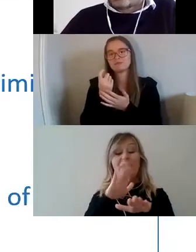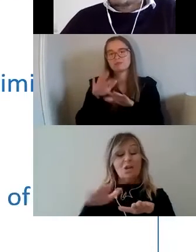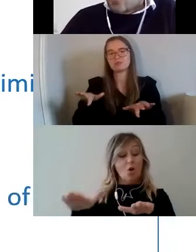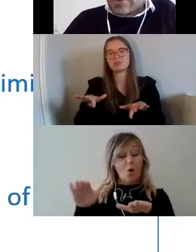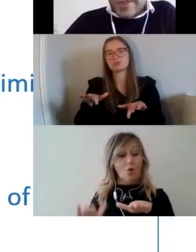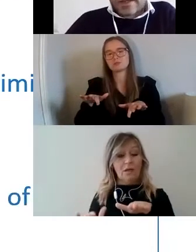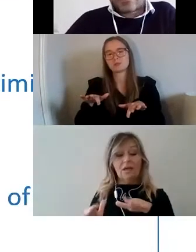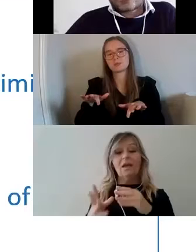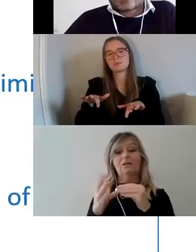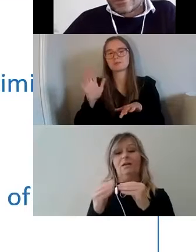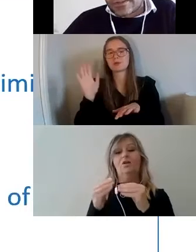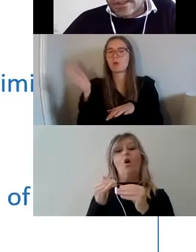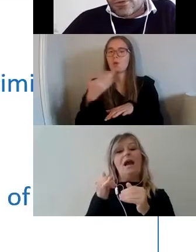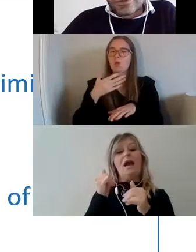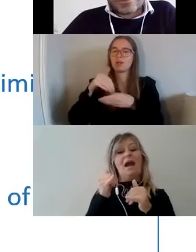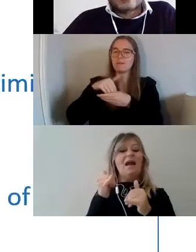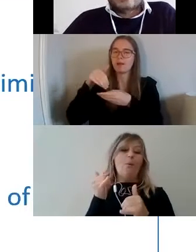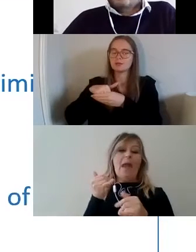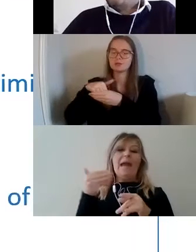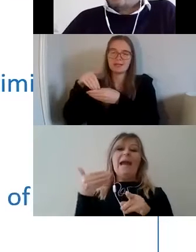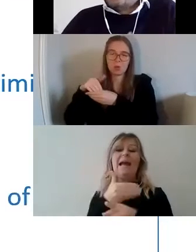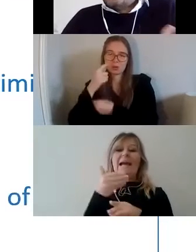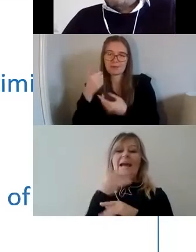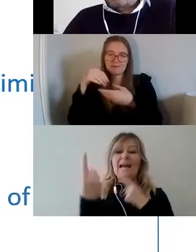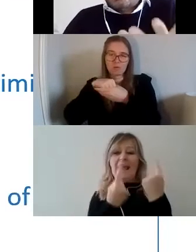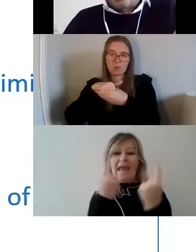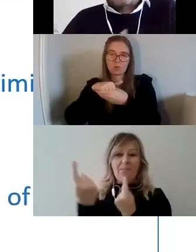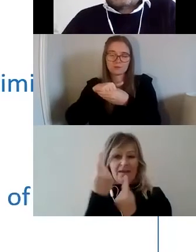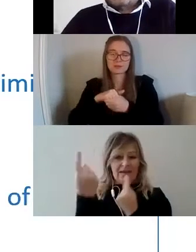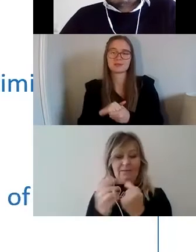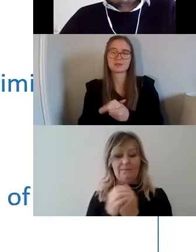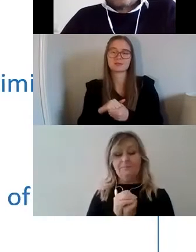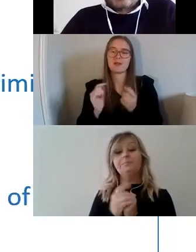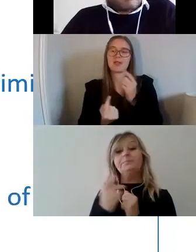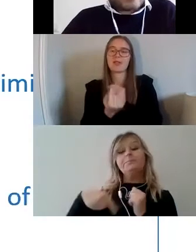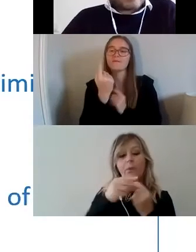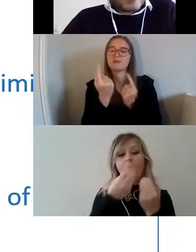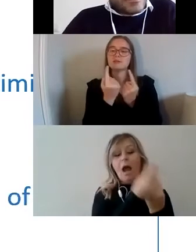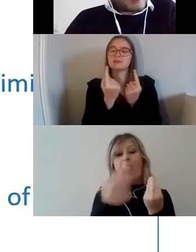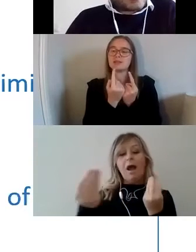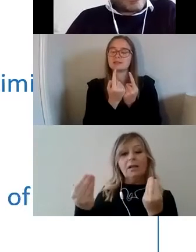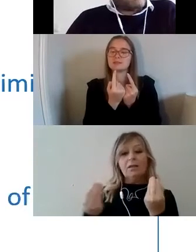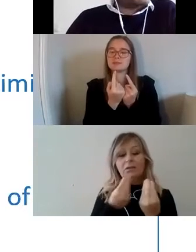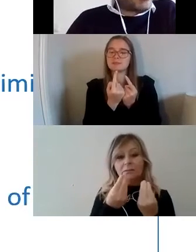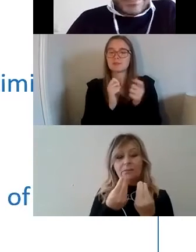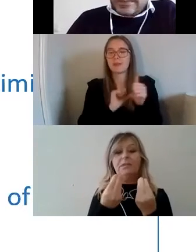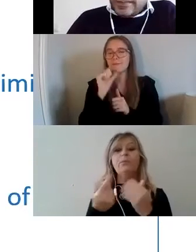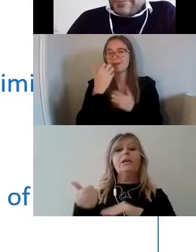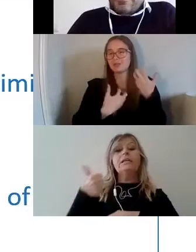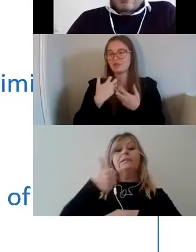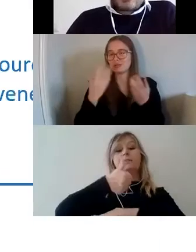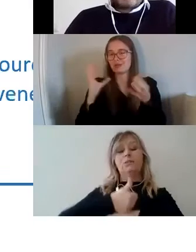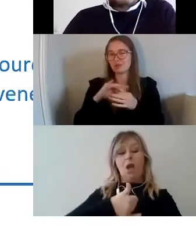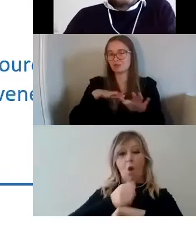process among all the actors and the stakeholders for the first thing that is called the best interest of the child.